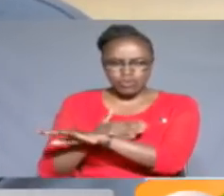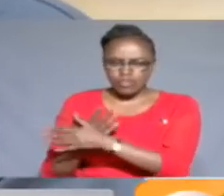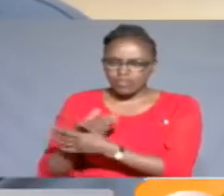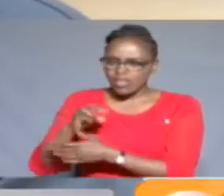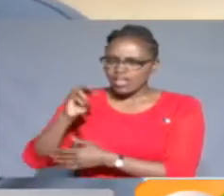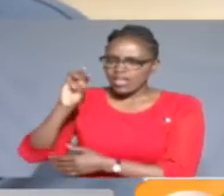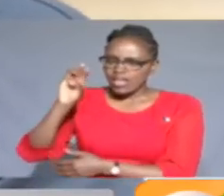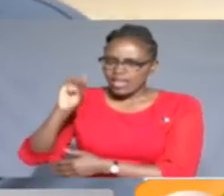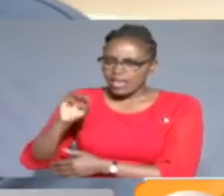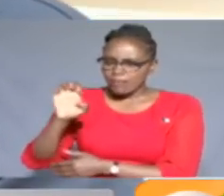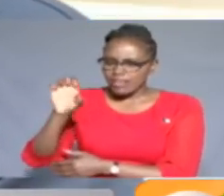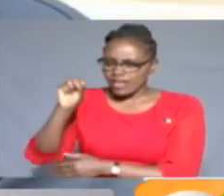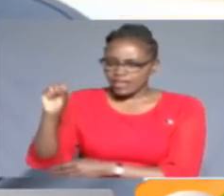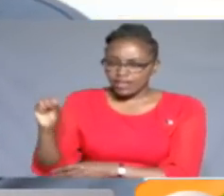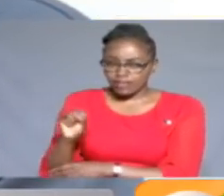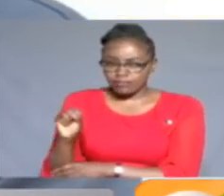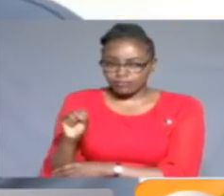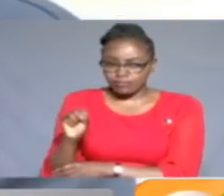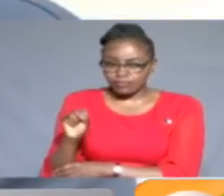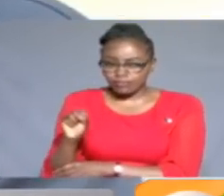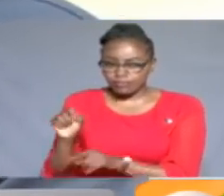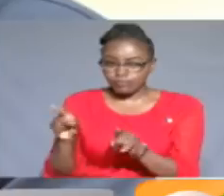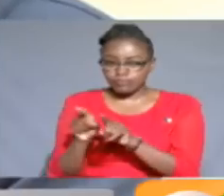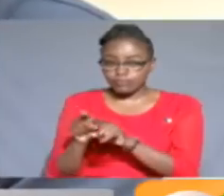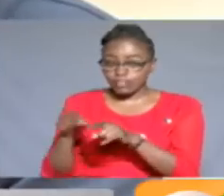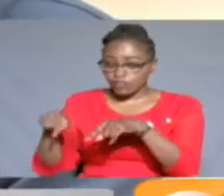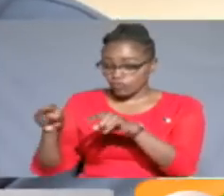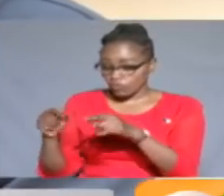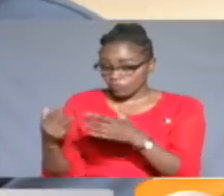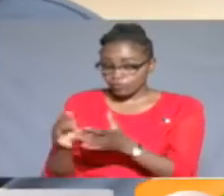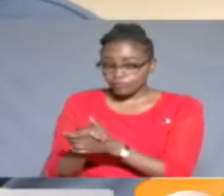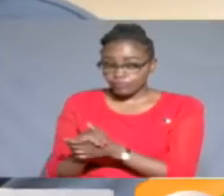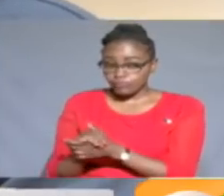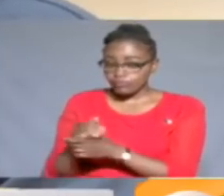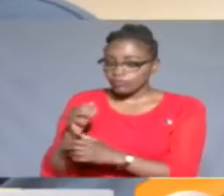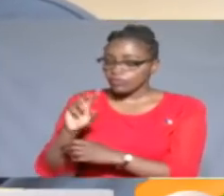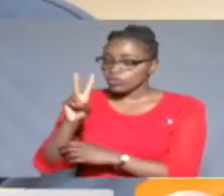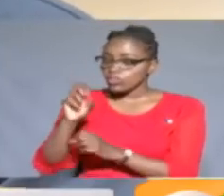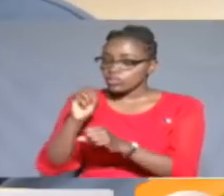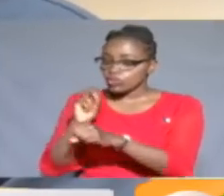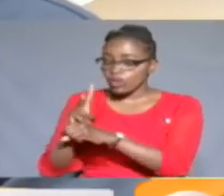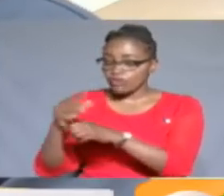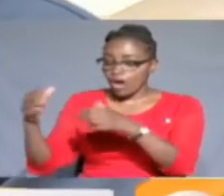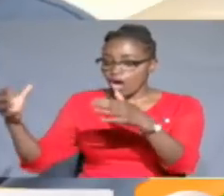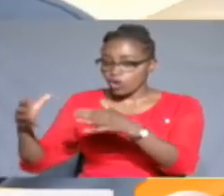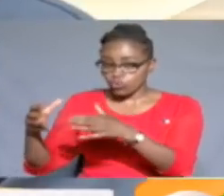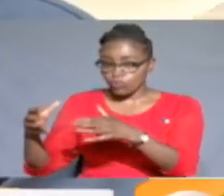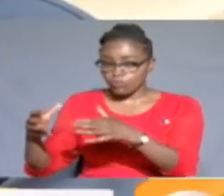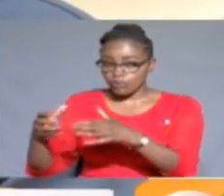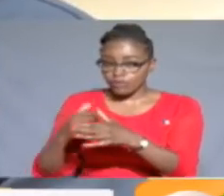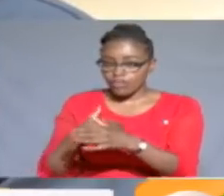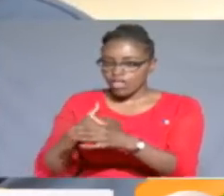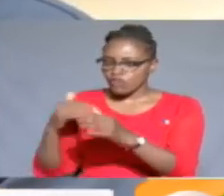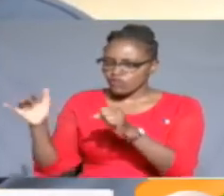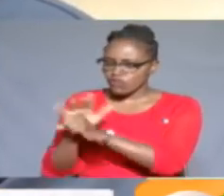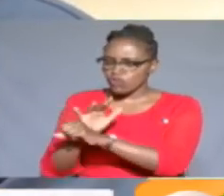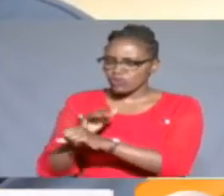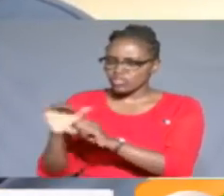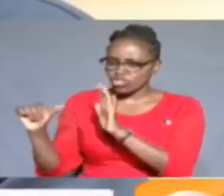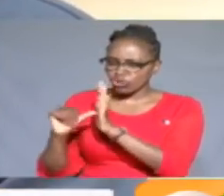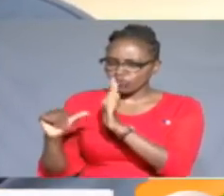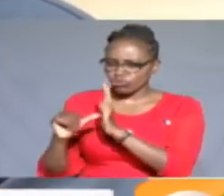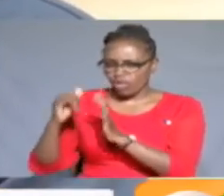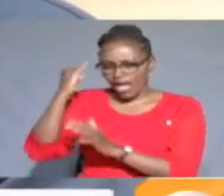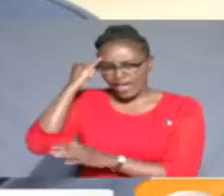MES concept was. It actually came from the Musimi Task Force of 2012, the whole mess